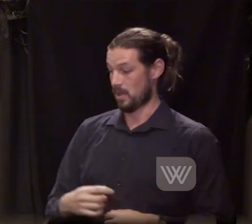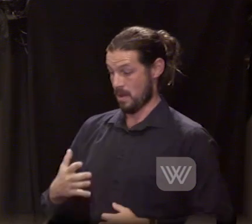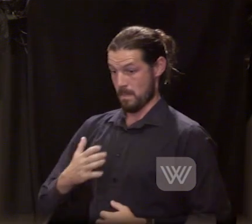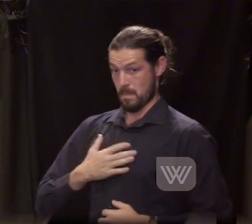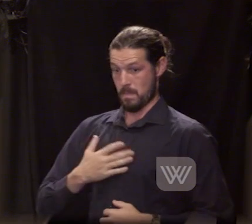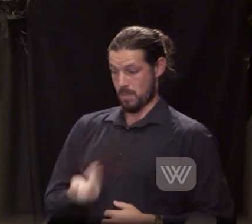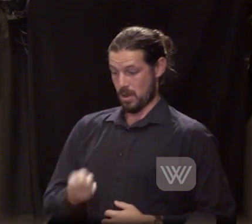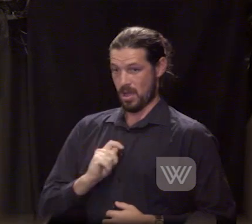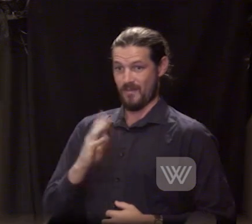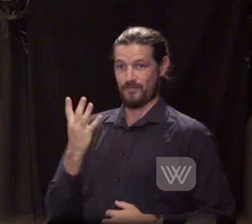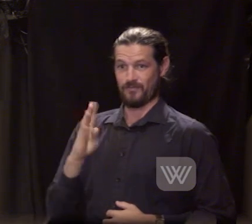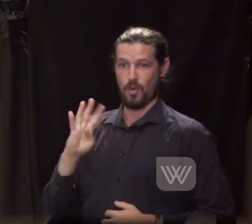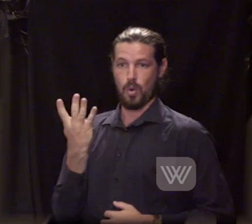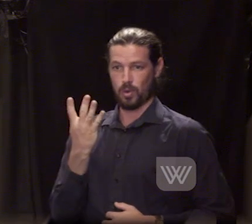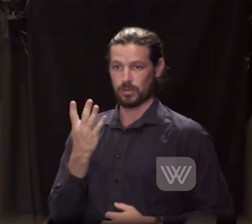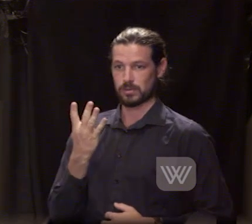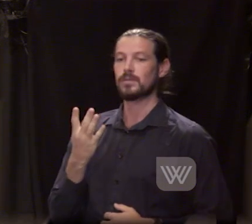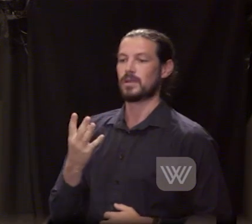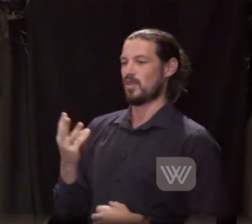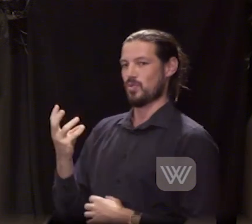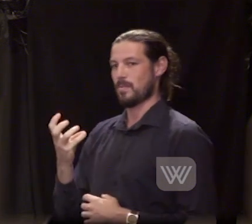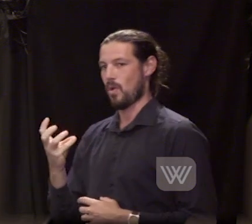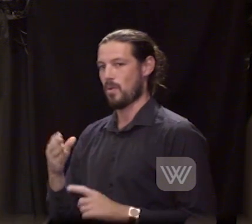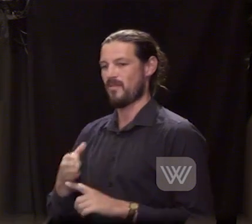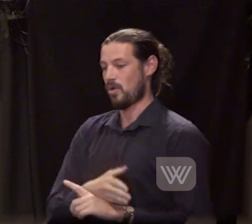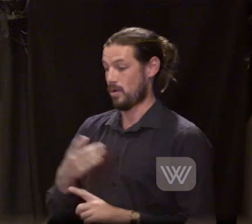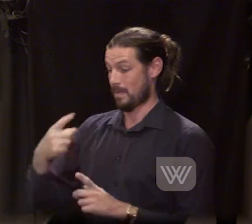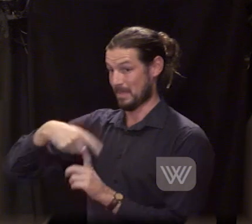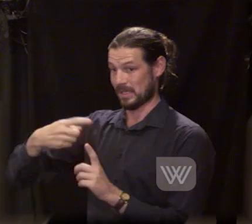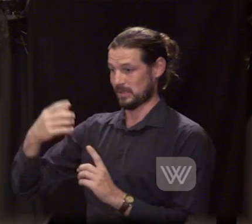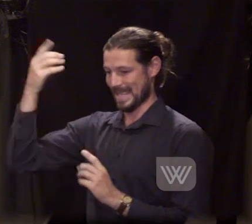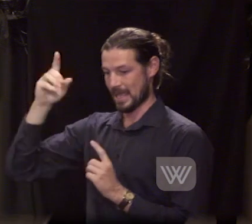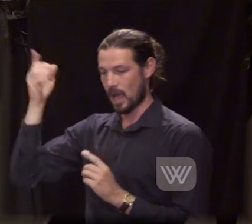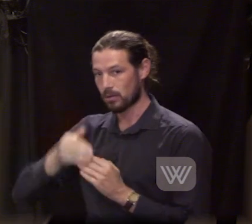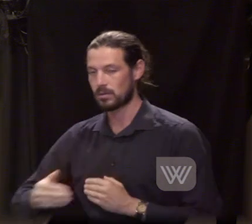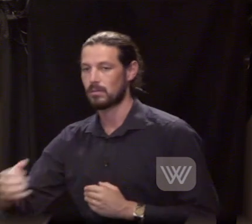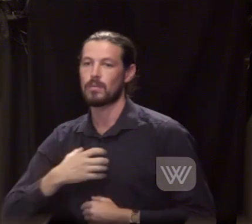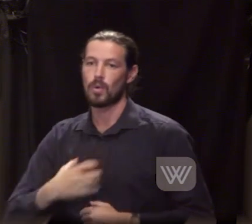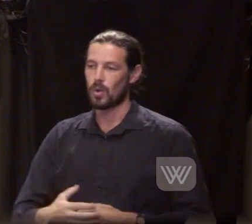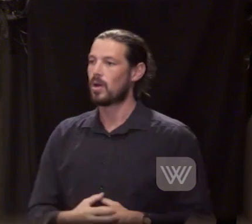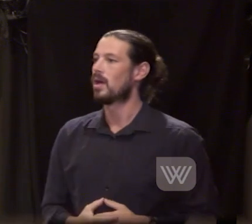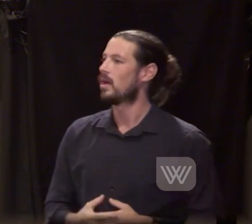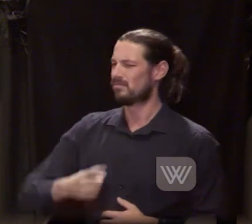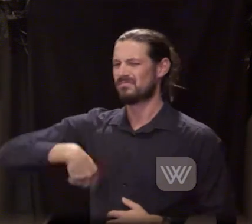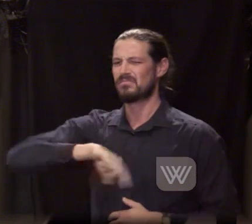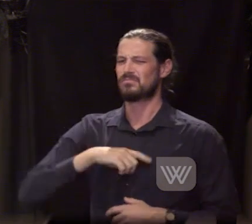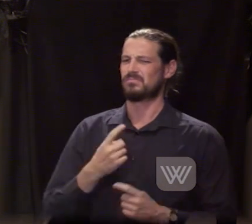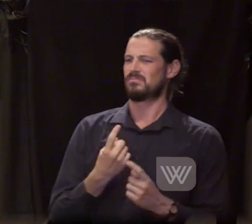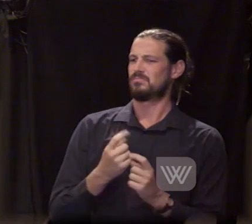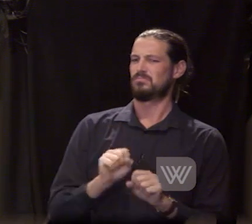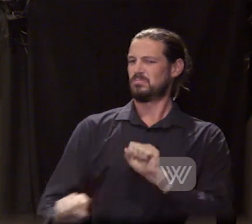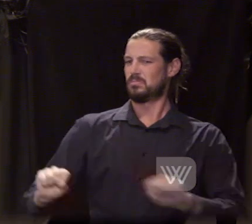of crazy people before me, and there were a few after us as well. We each had our own individual reasons for wanting to do it, as well